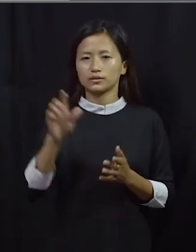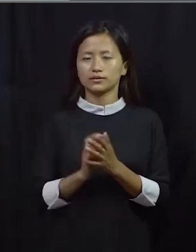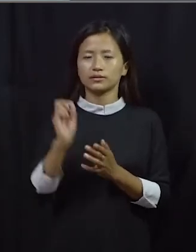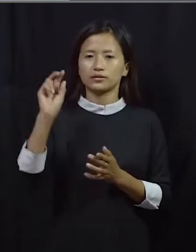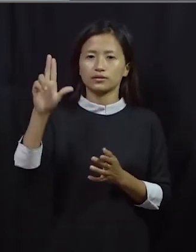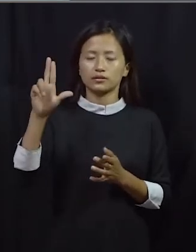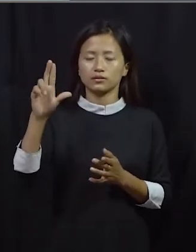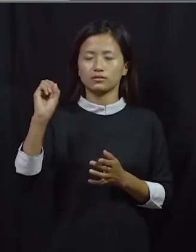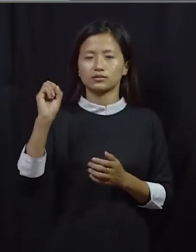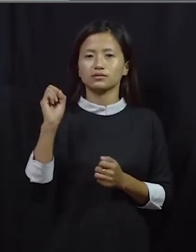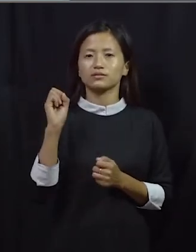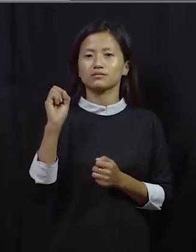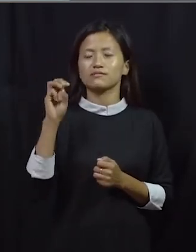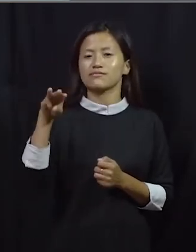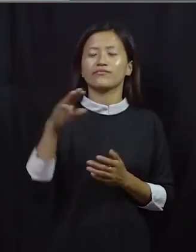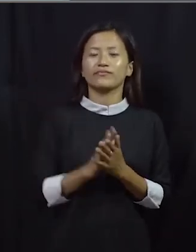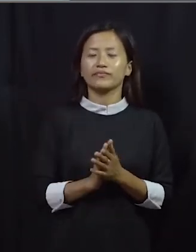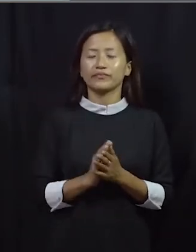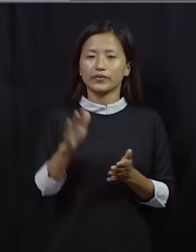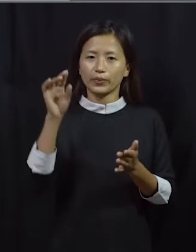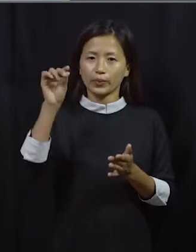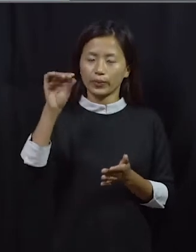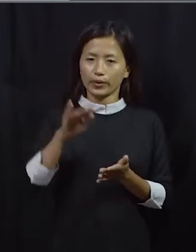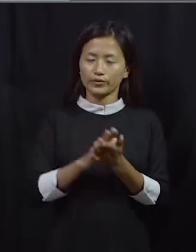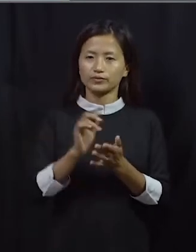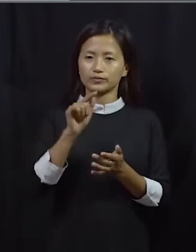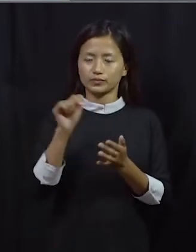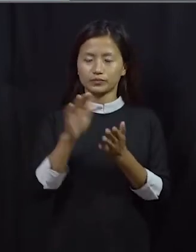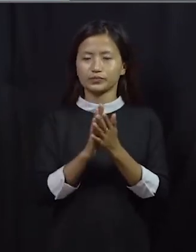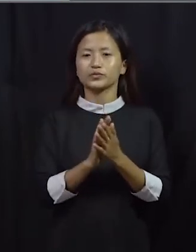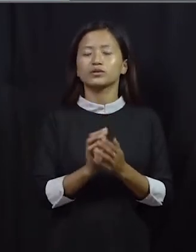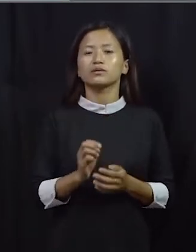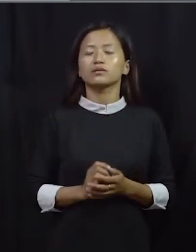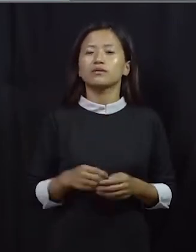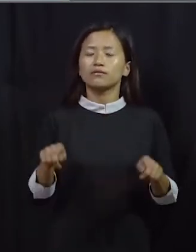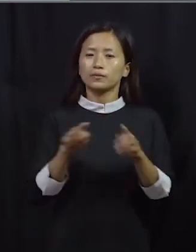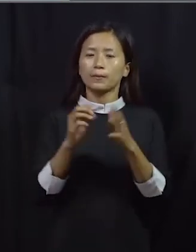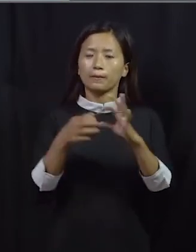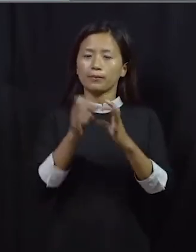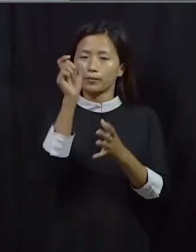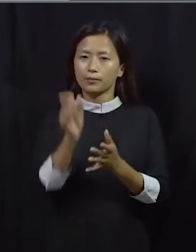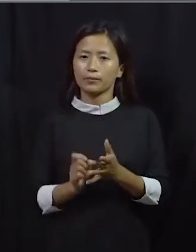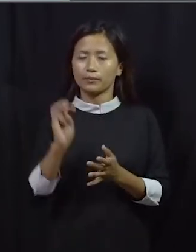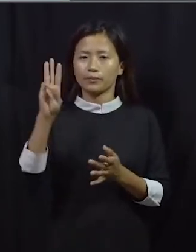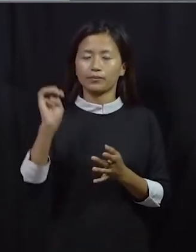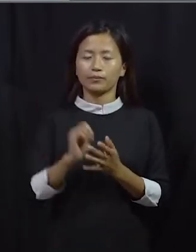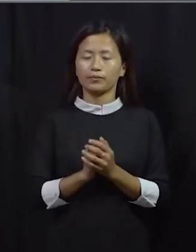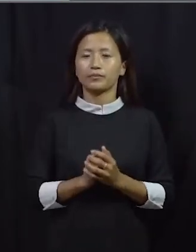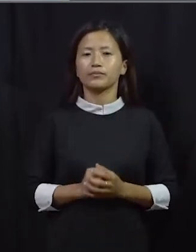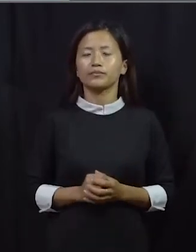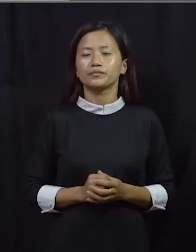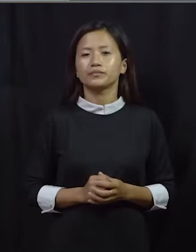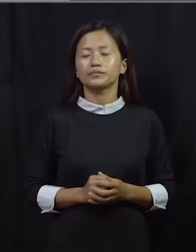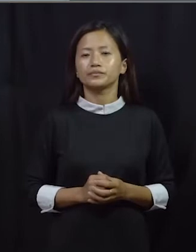1,80,000 at the rate of 6% comes to 10,800 for partner Y. That is the